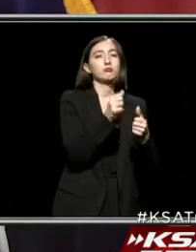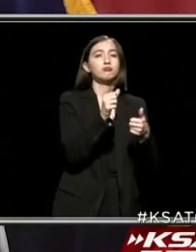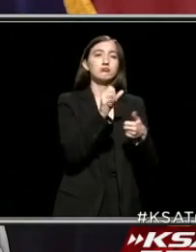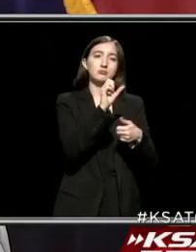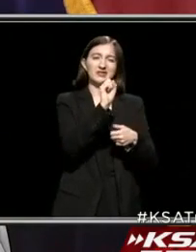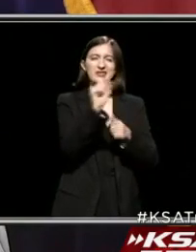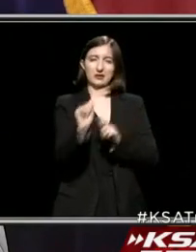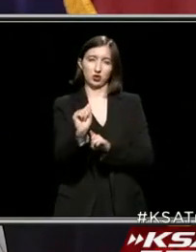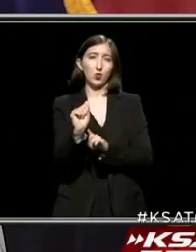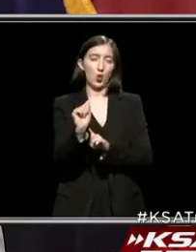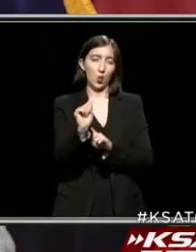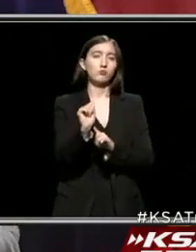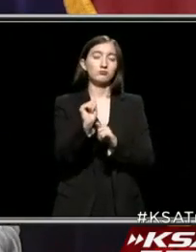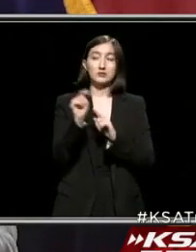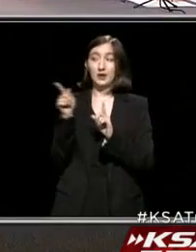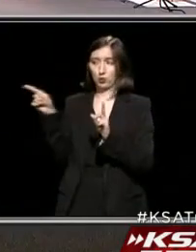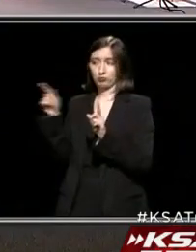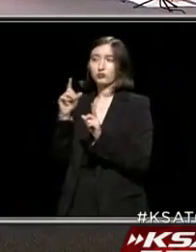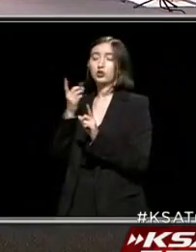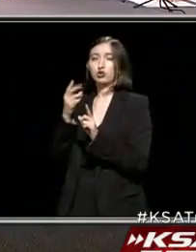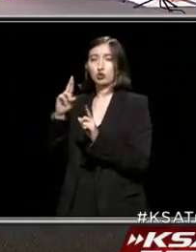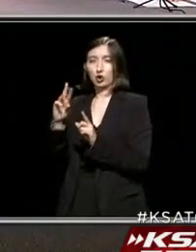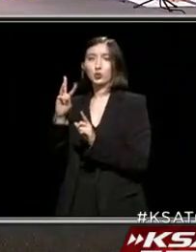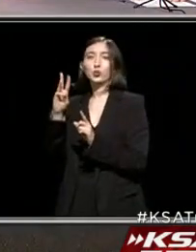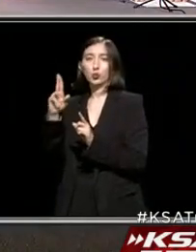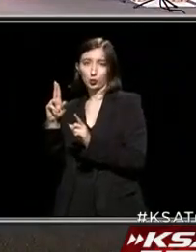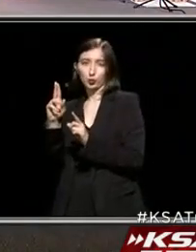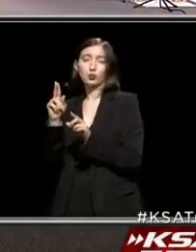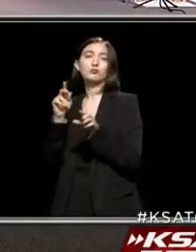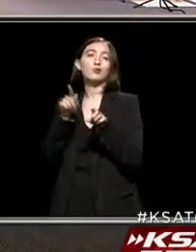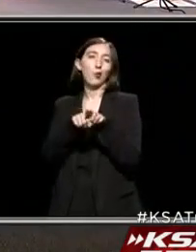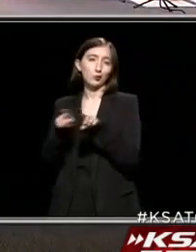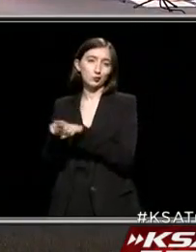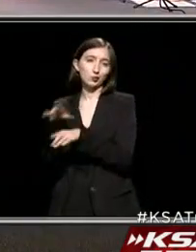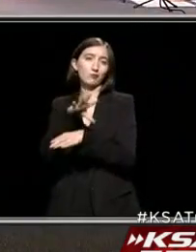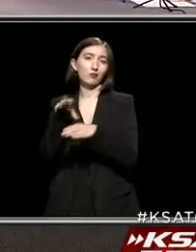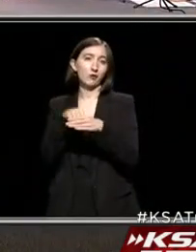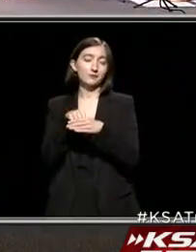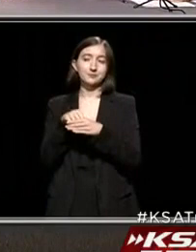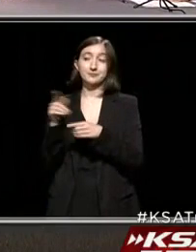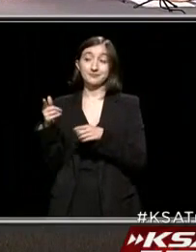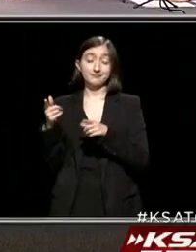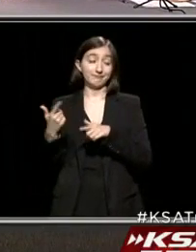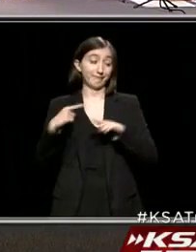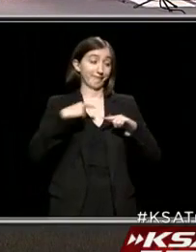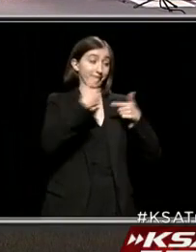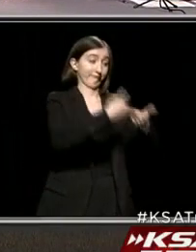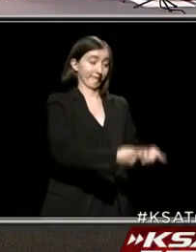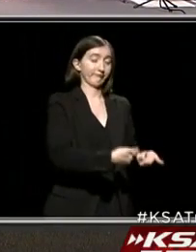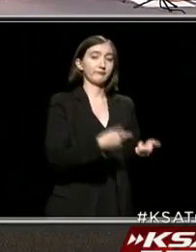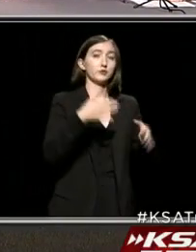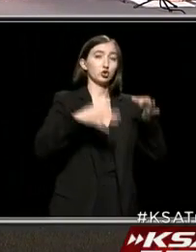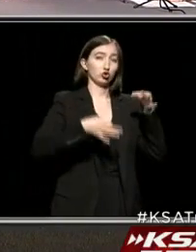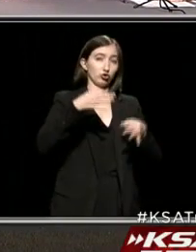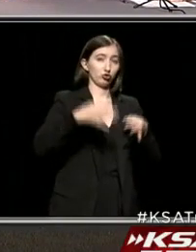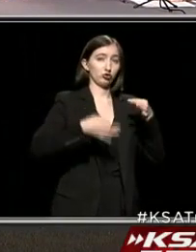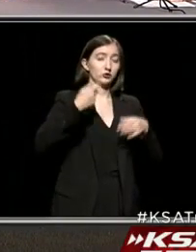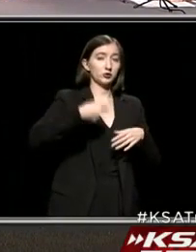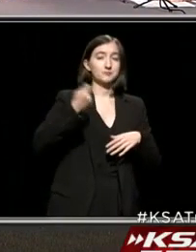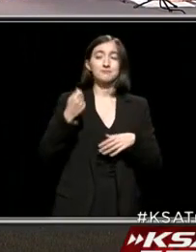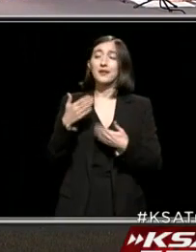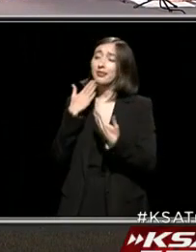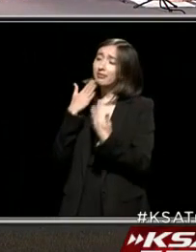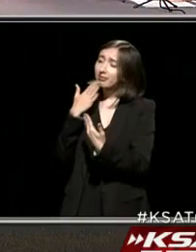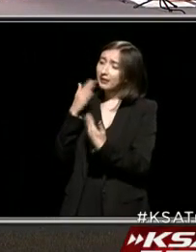physicians and scientists in our community. Judge Wolf. Well, thank you, Mayor. And first of all, let me thank everybody in San Antonio,